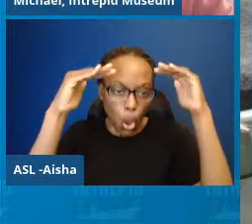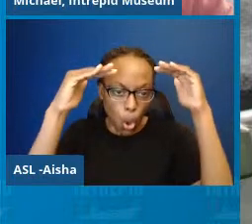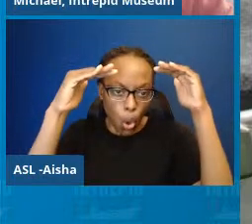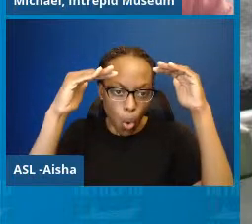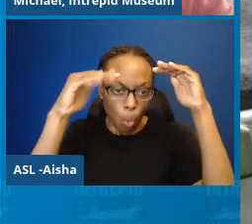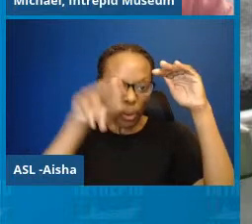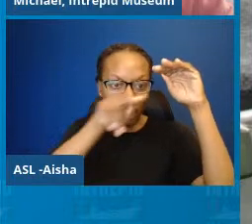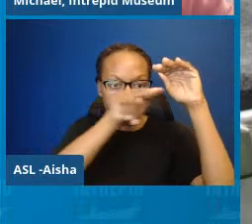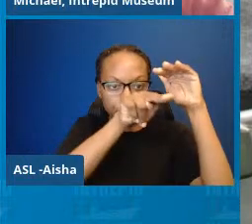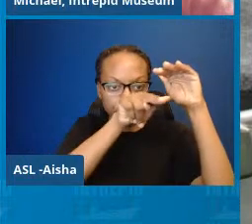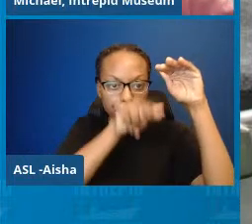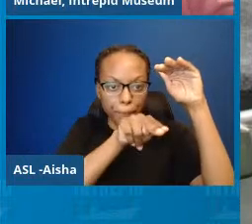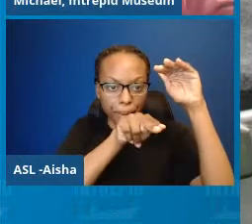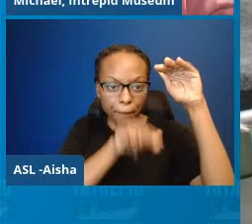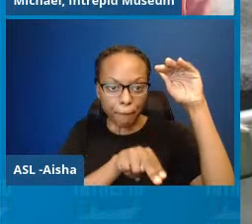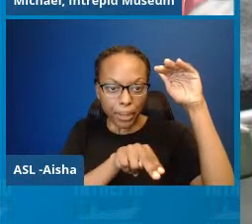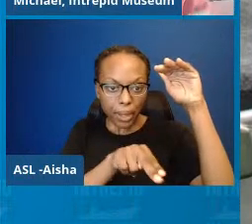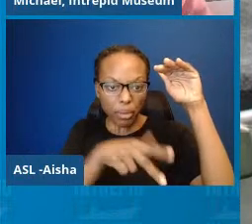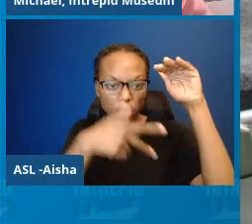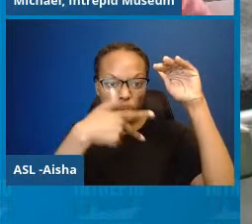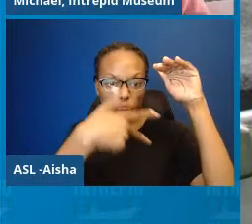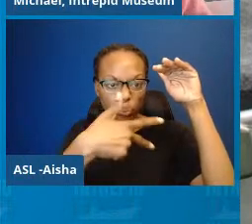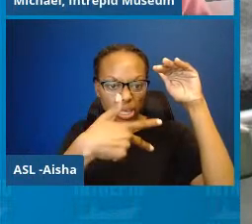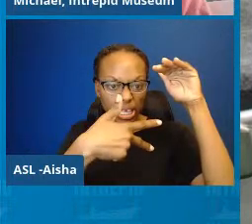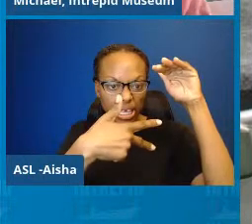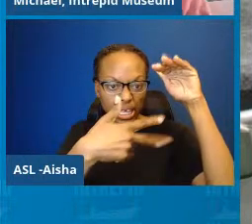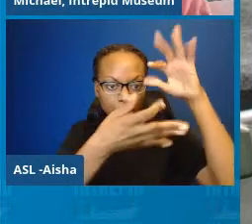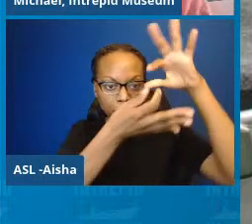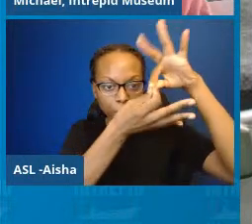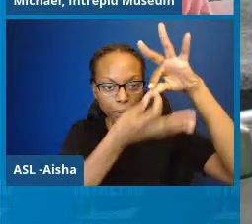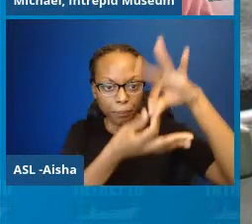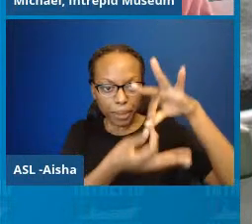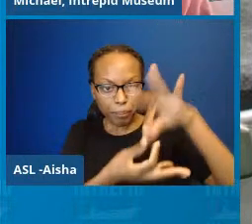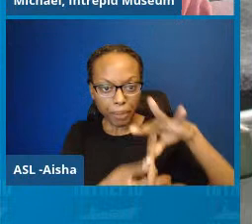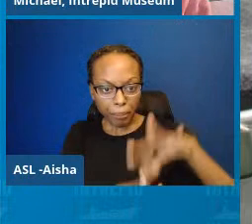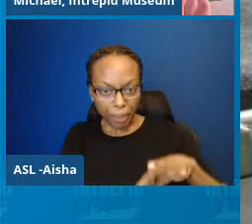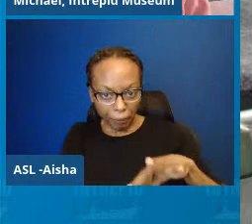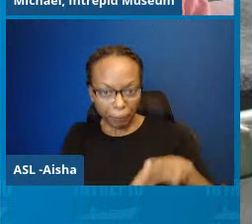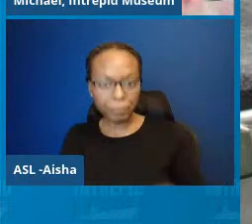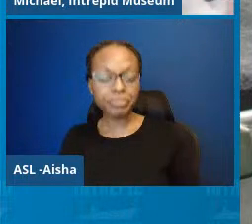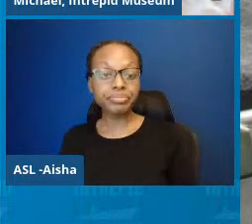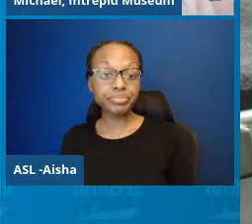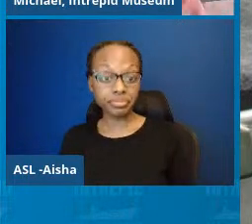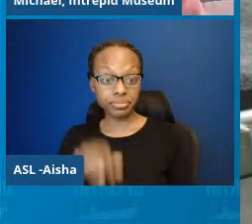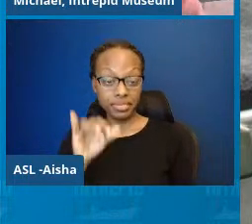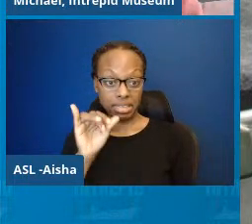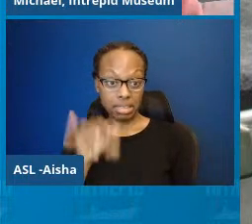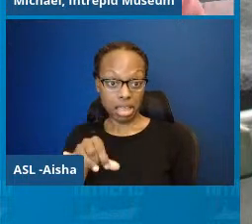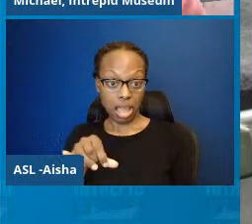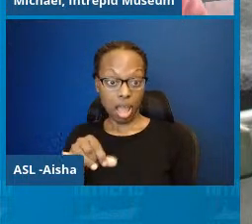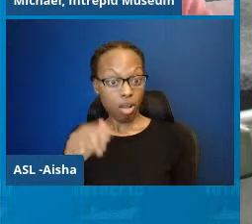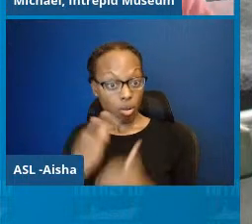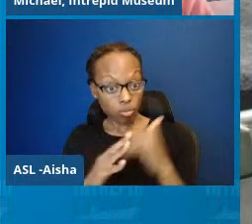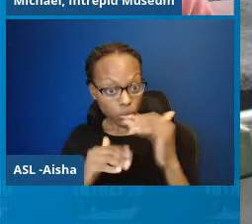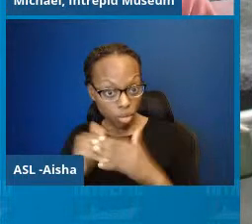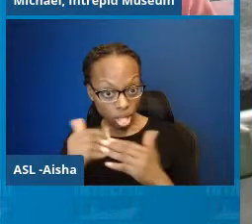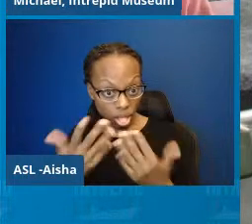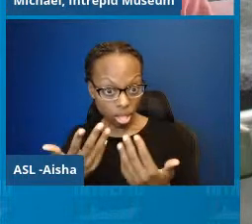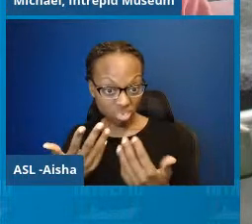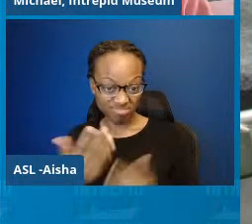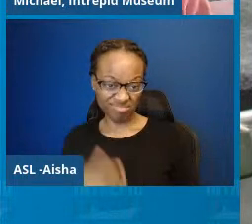3 bunk beds, all connected by these chains. That doesn't look very comfortable to